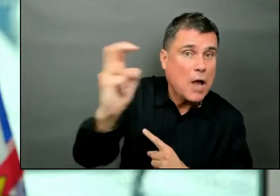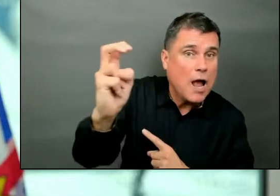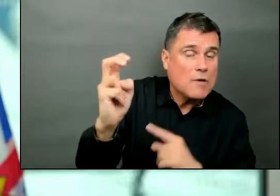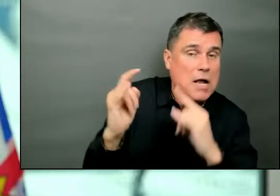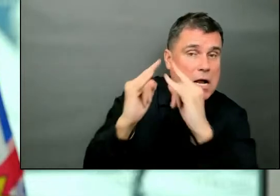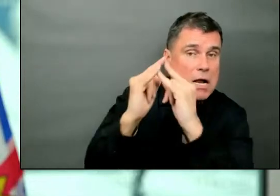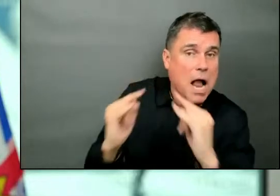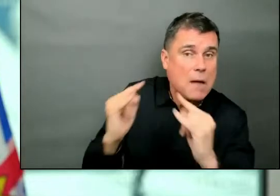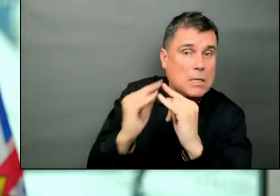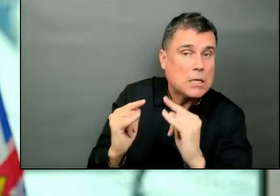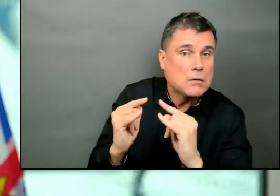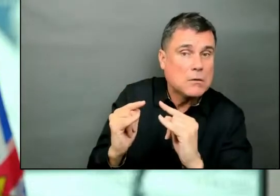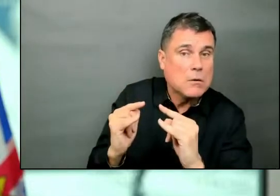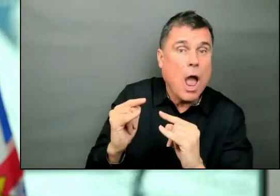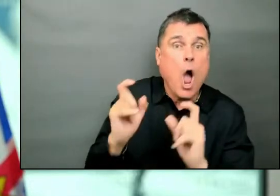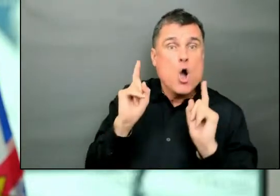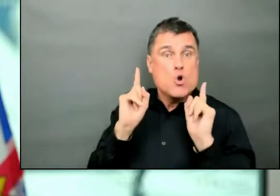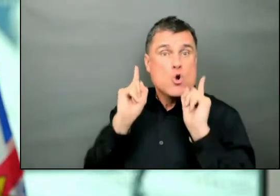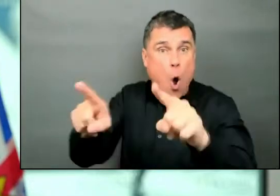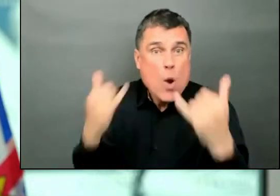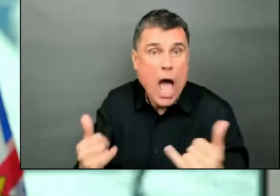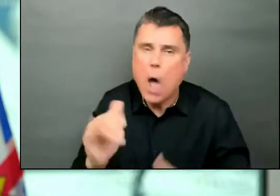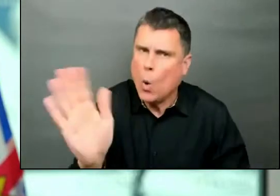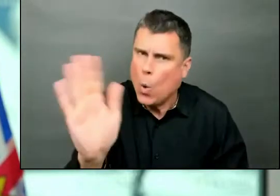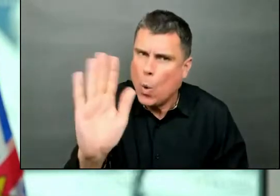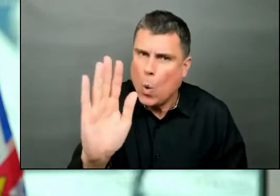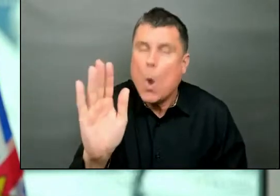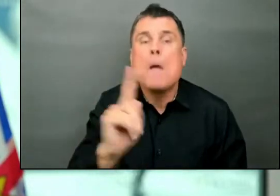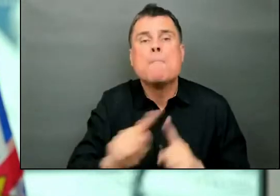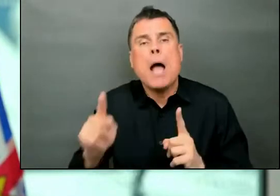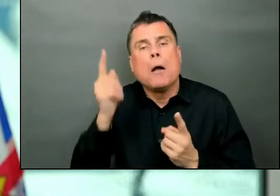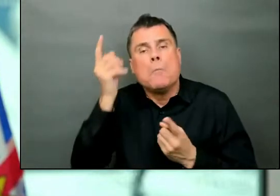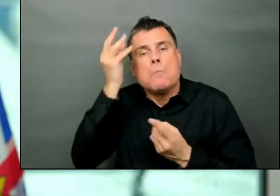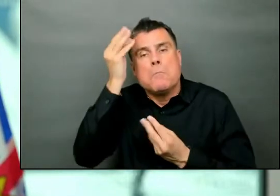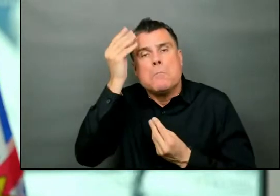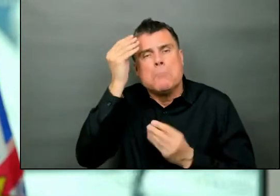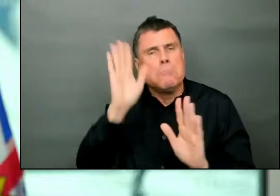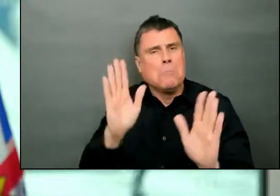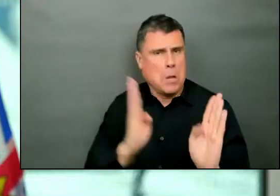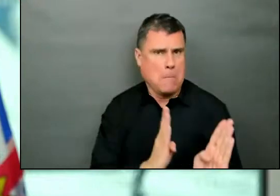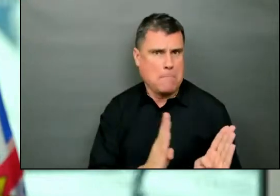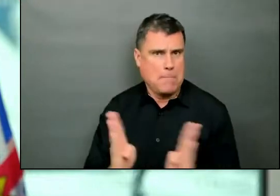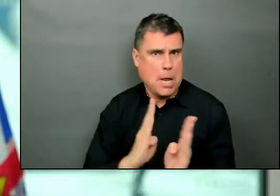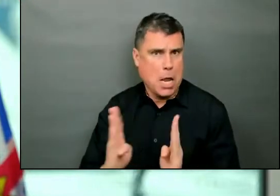it's time to prepare. I think we are going to have,